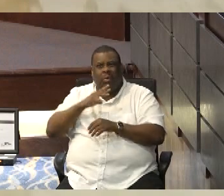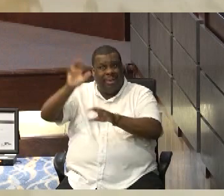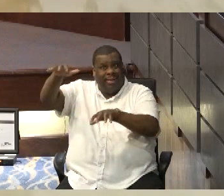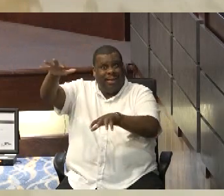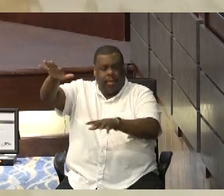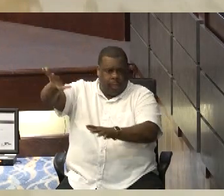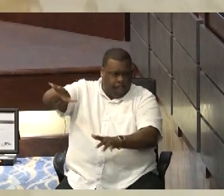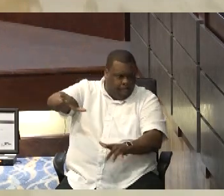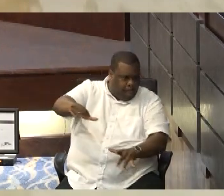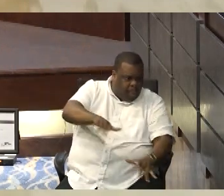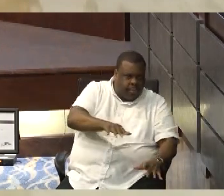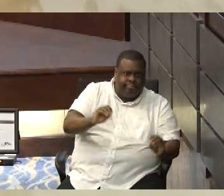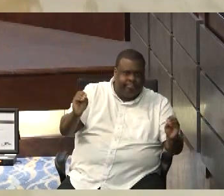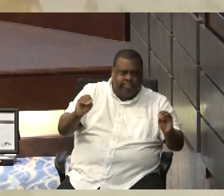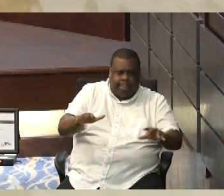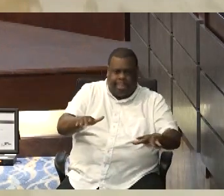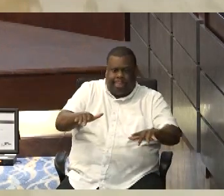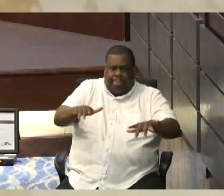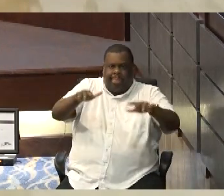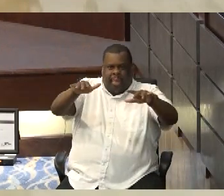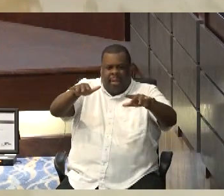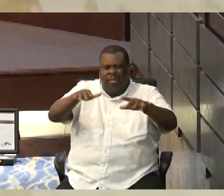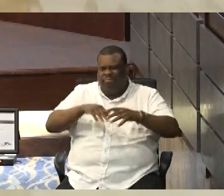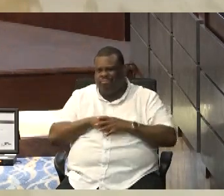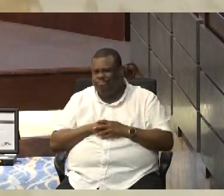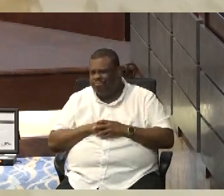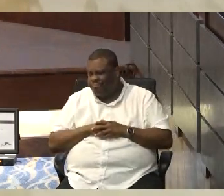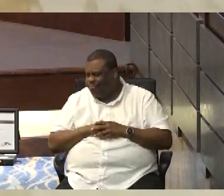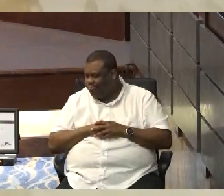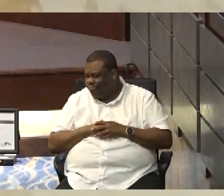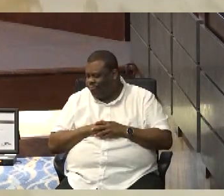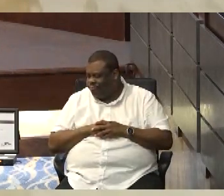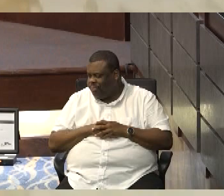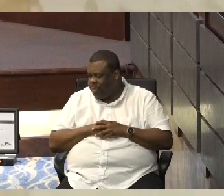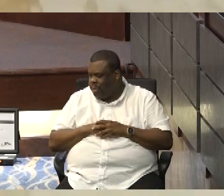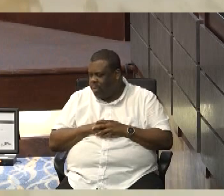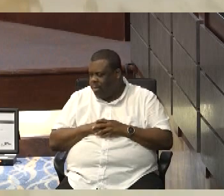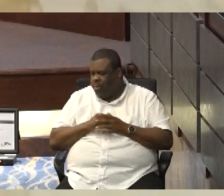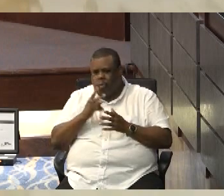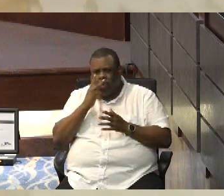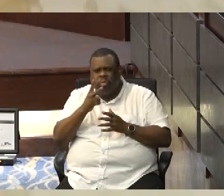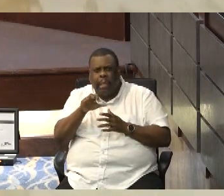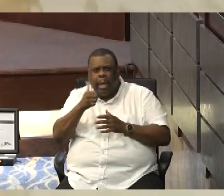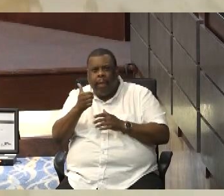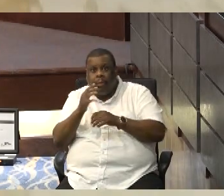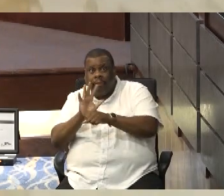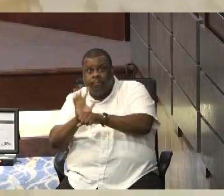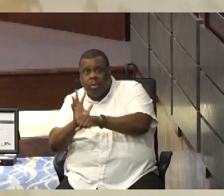this next video that we'll show in a second is how it flows between the houses out to the street.